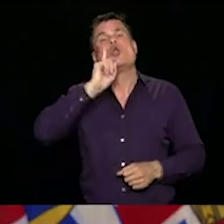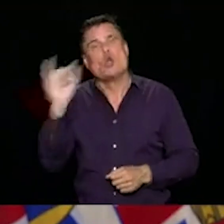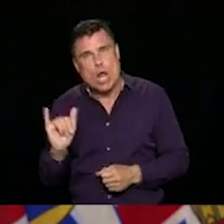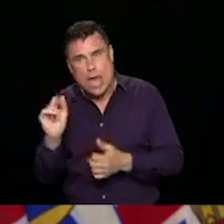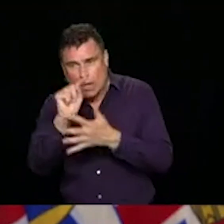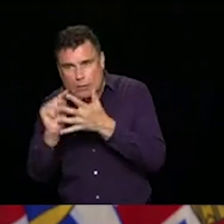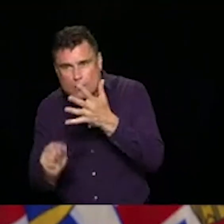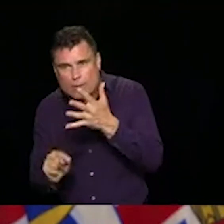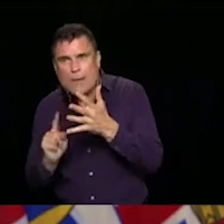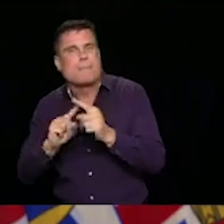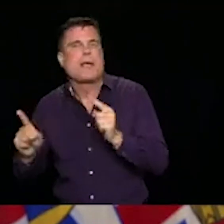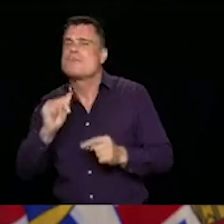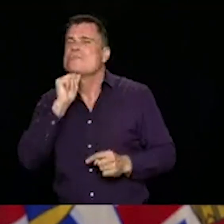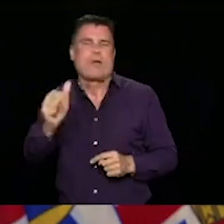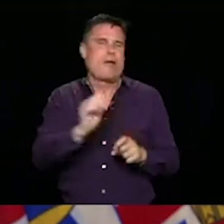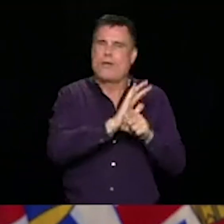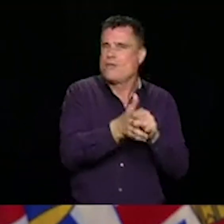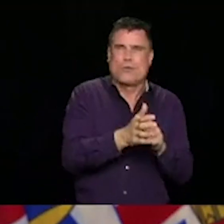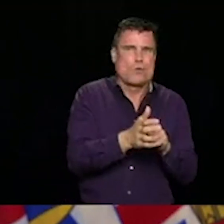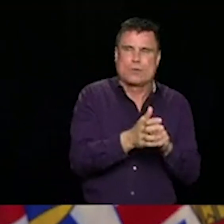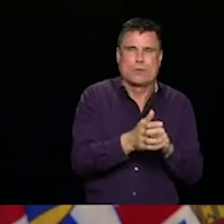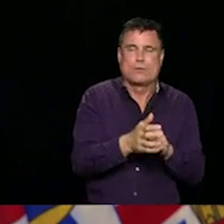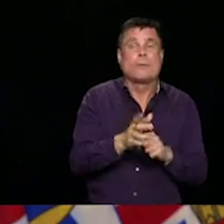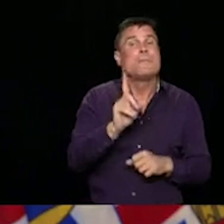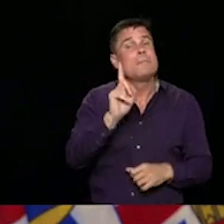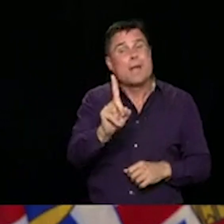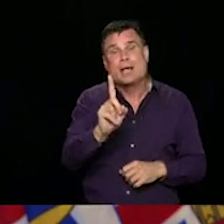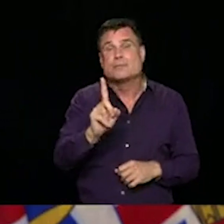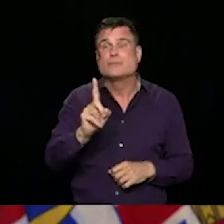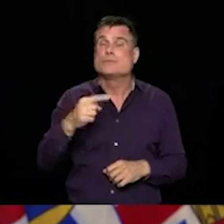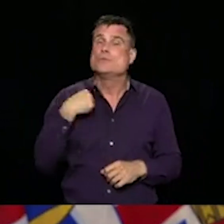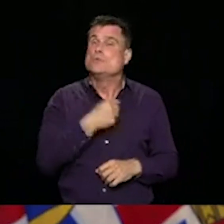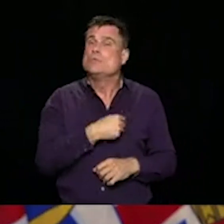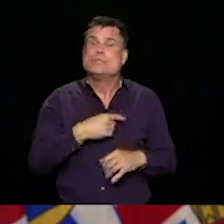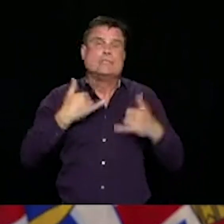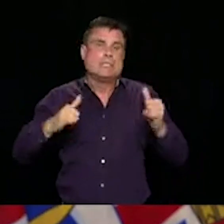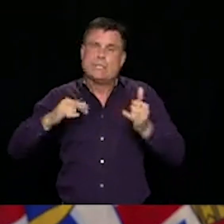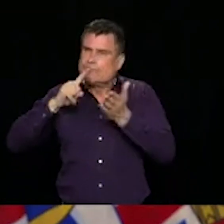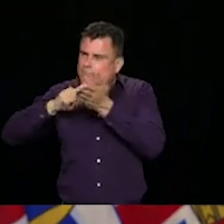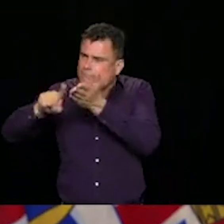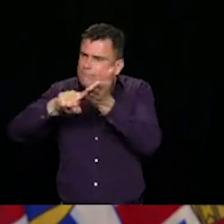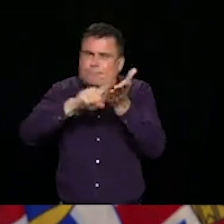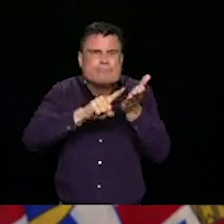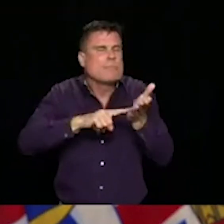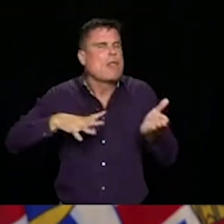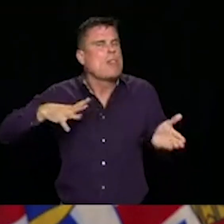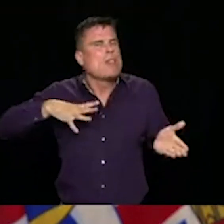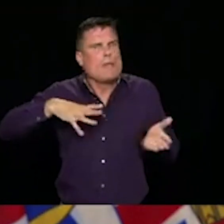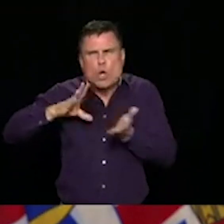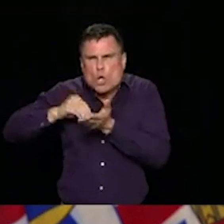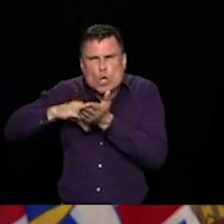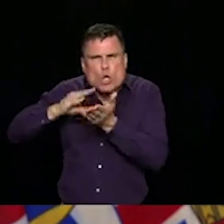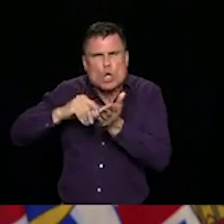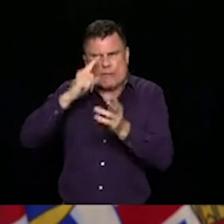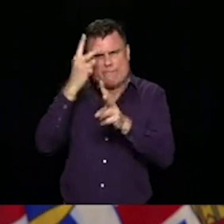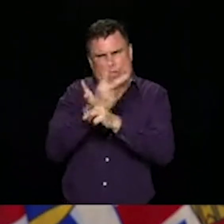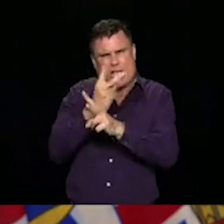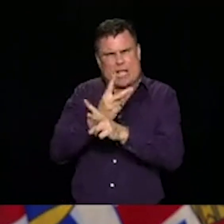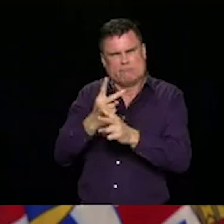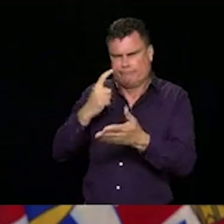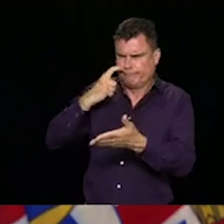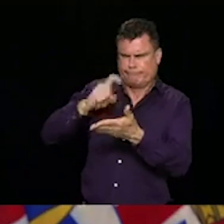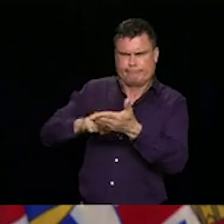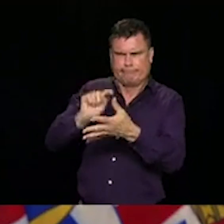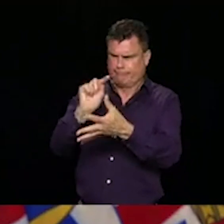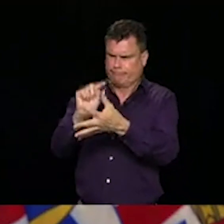up to date as we learn more about this syndrome. I will say it is quite rare still, and there